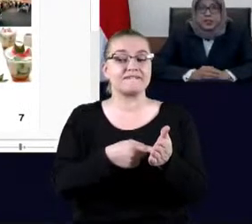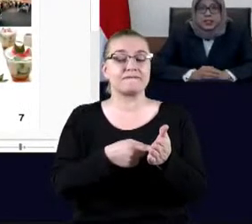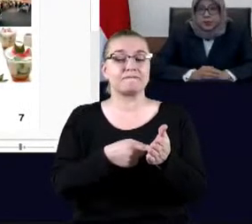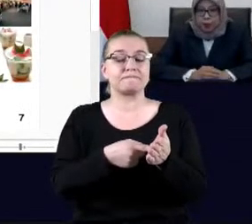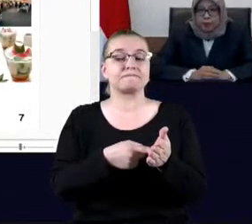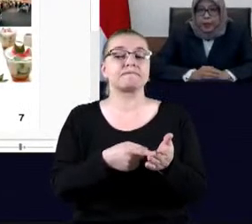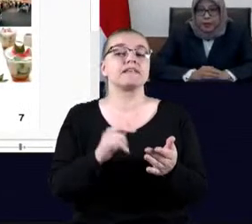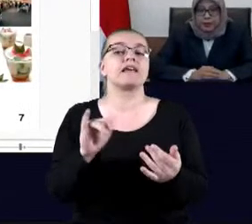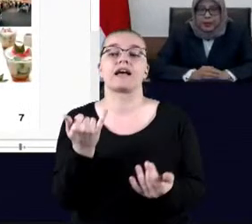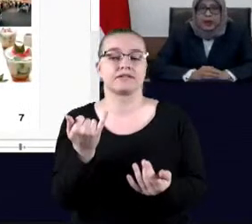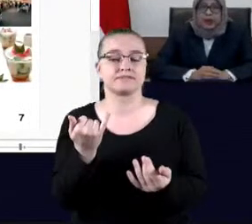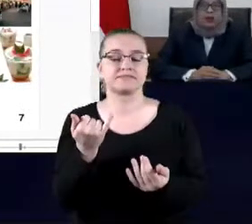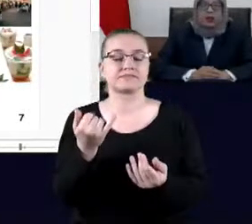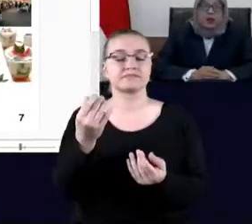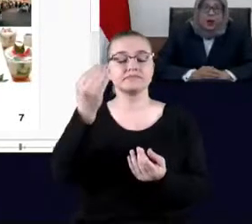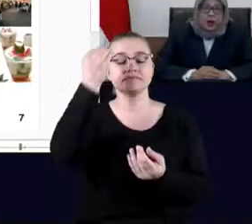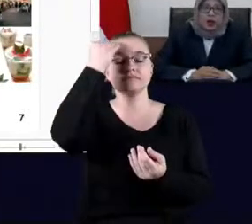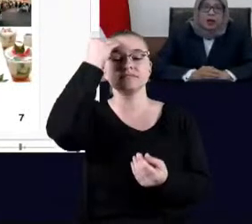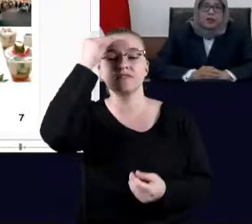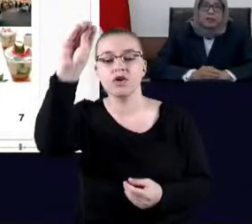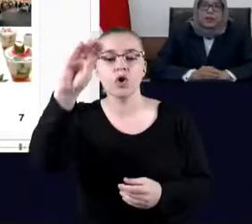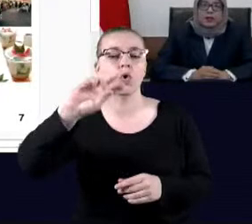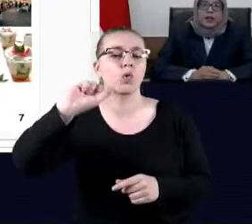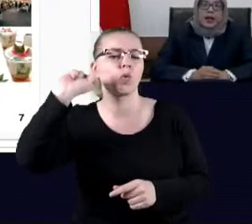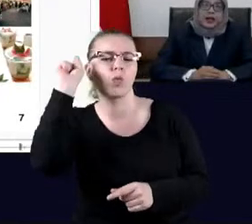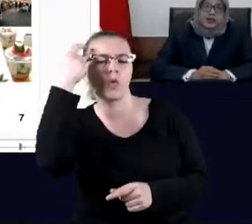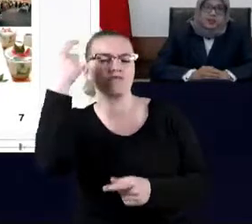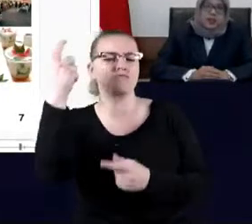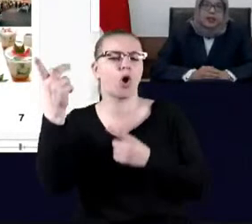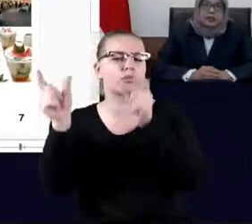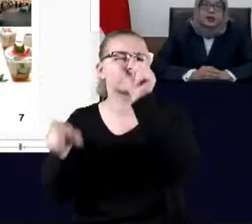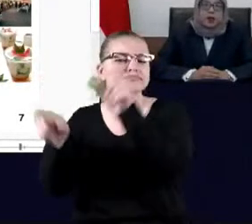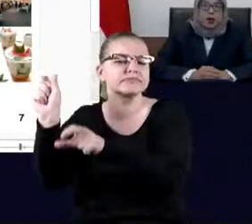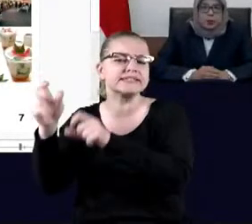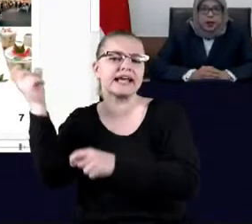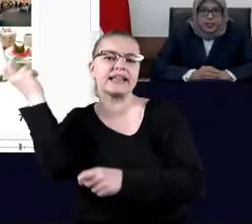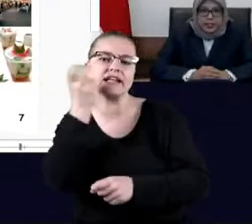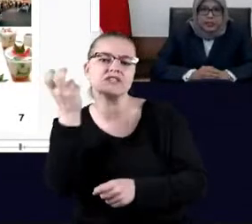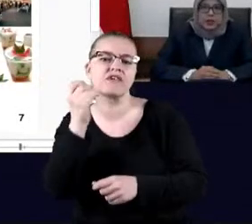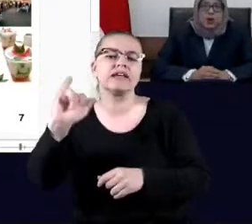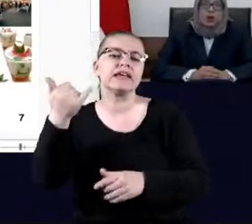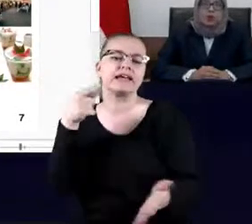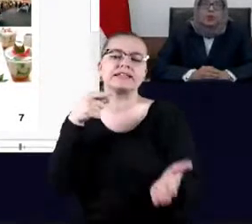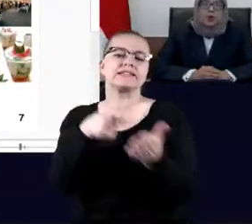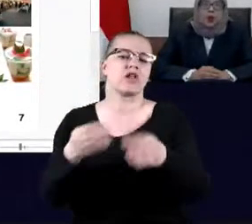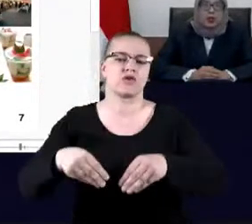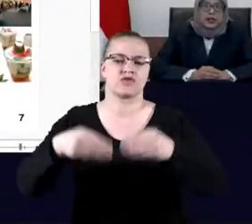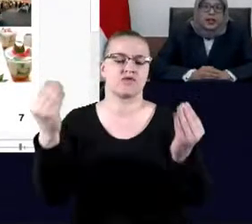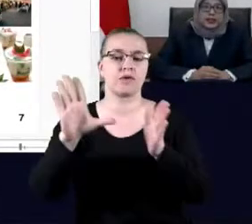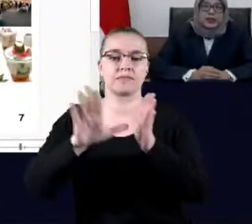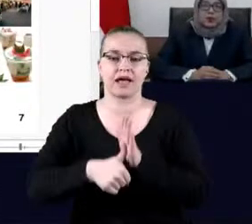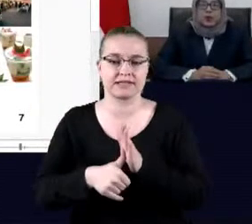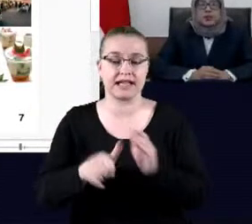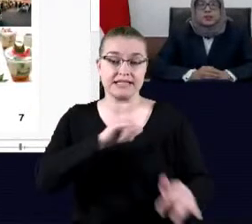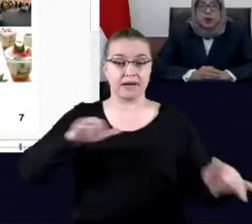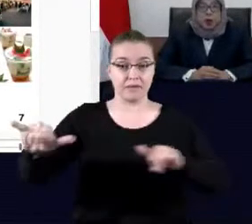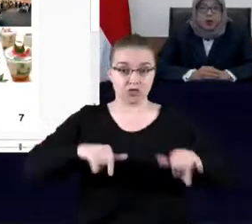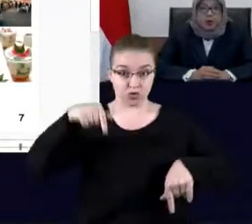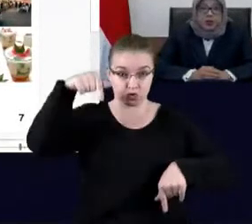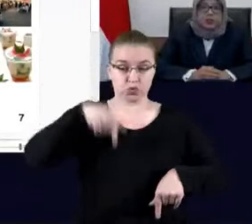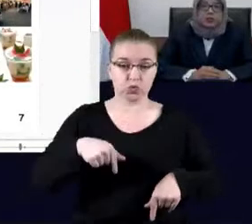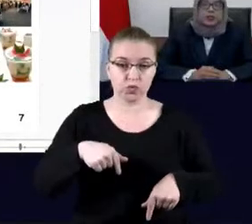of city development. The local government acts as a collaborator which coordinates